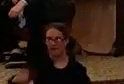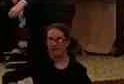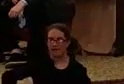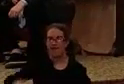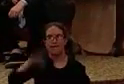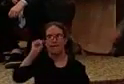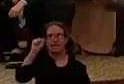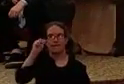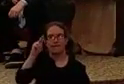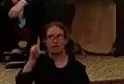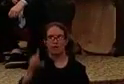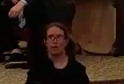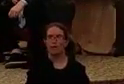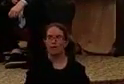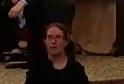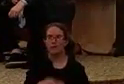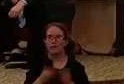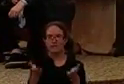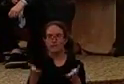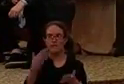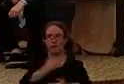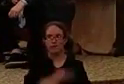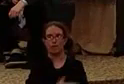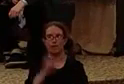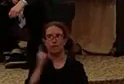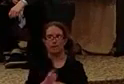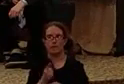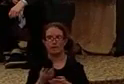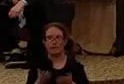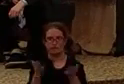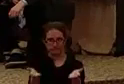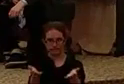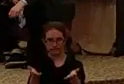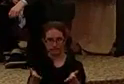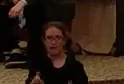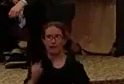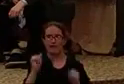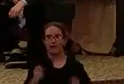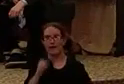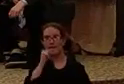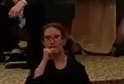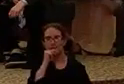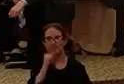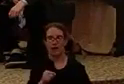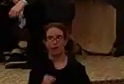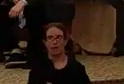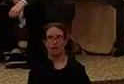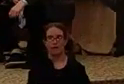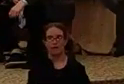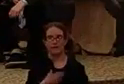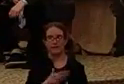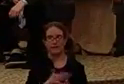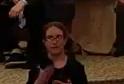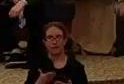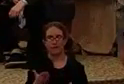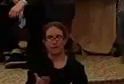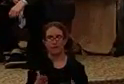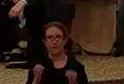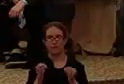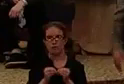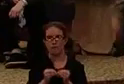for Esau. Once he gave that birthright away, oh, but can I tell you, there was something more